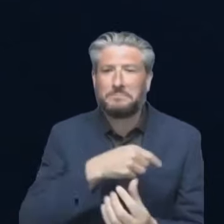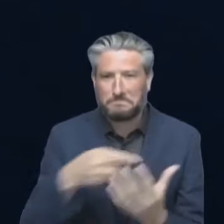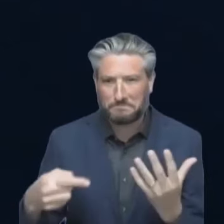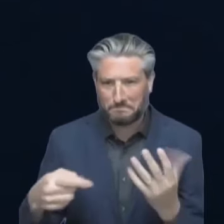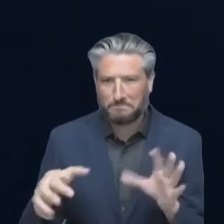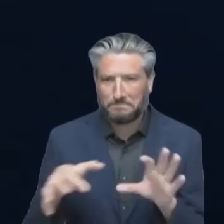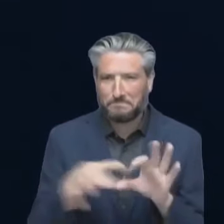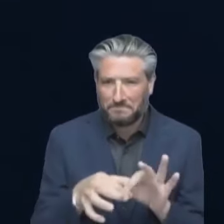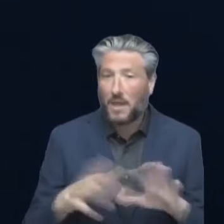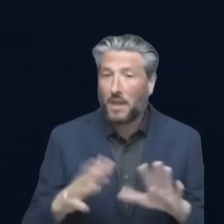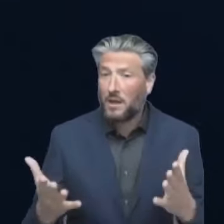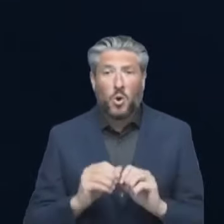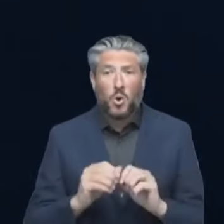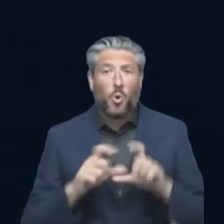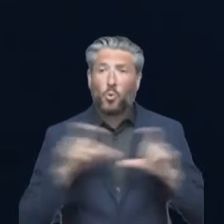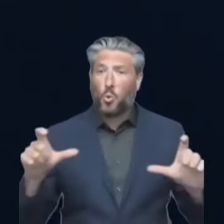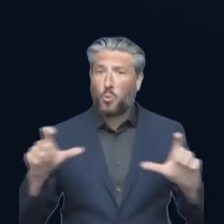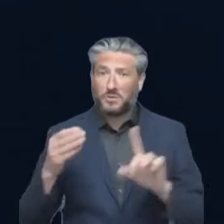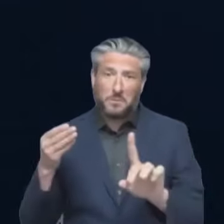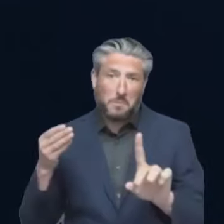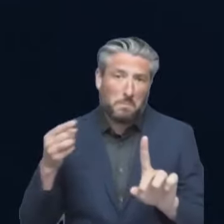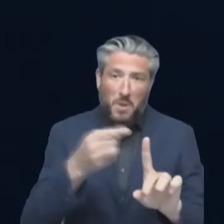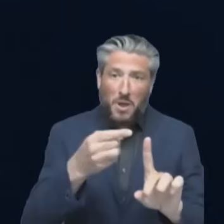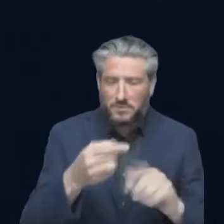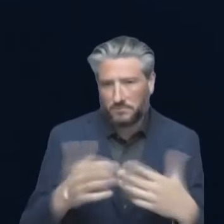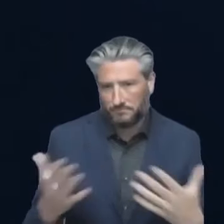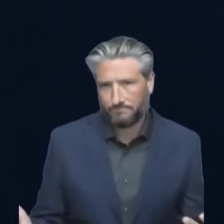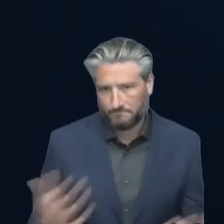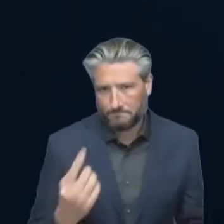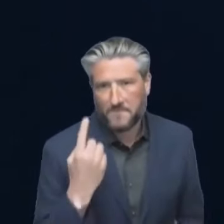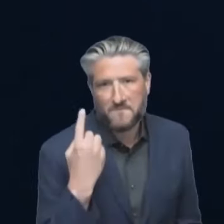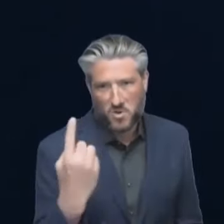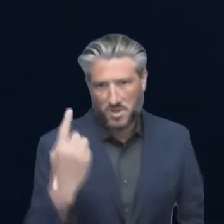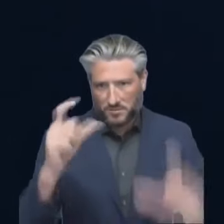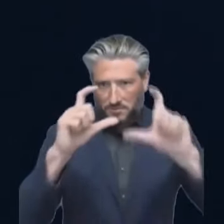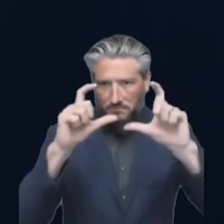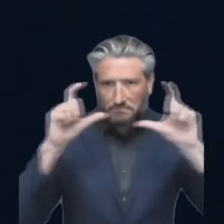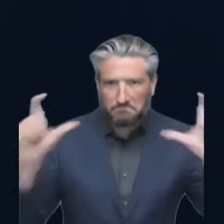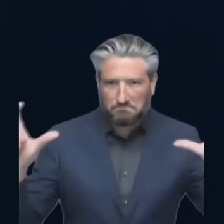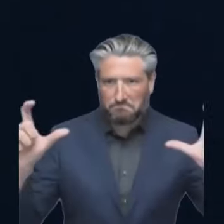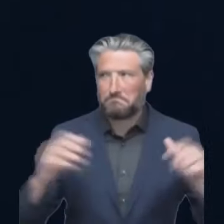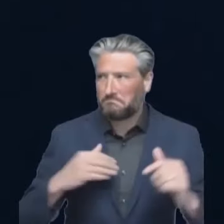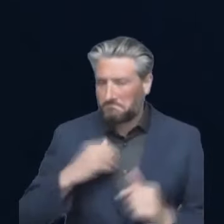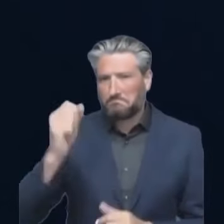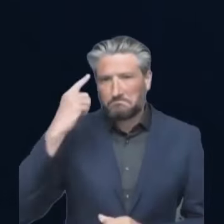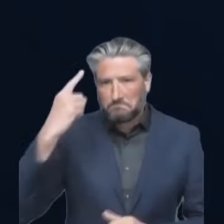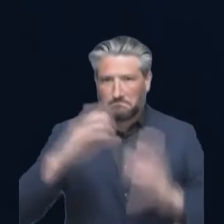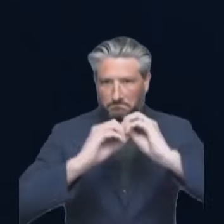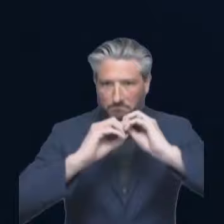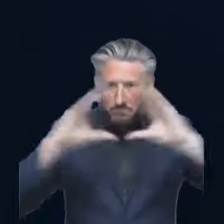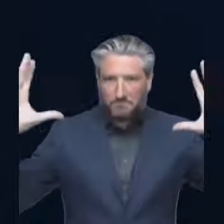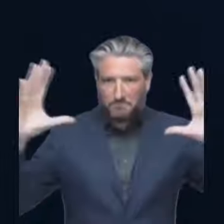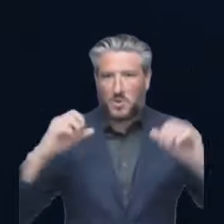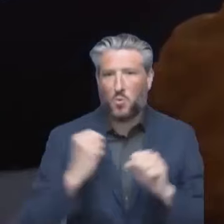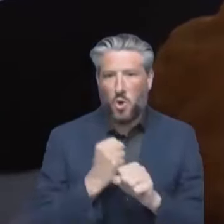the strongest vector for the competitiveness of companies. The report on the role of corporate companies